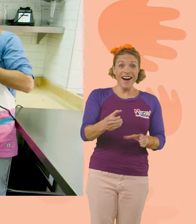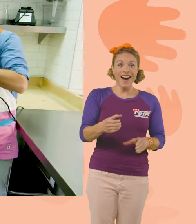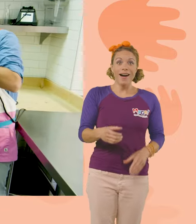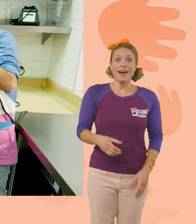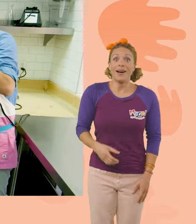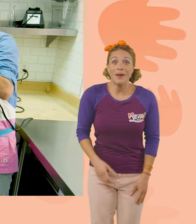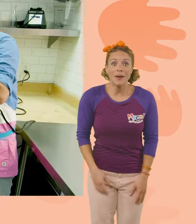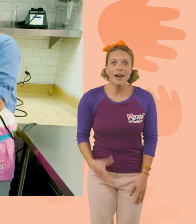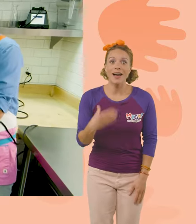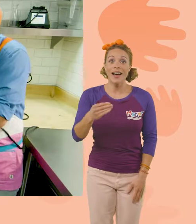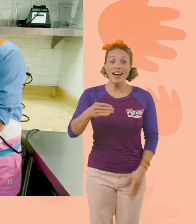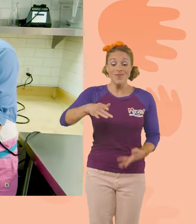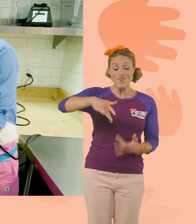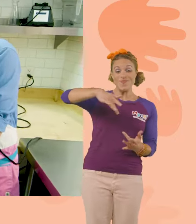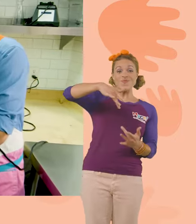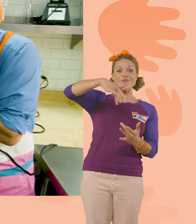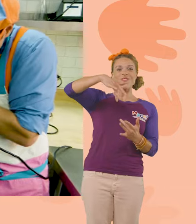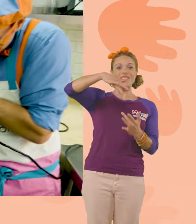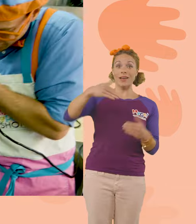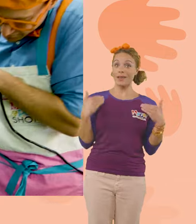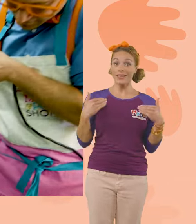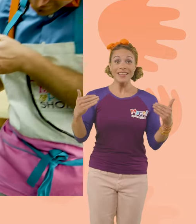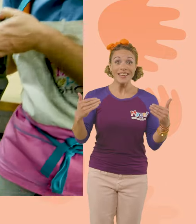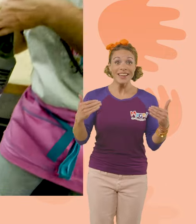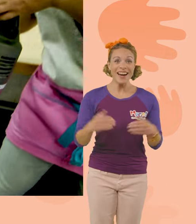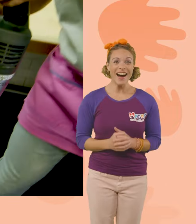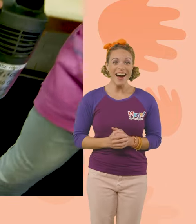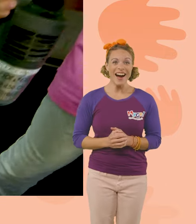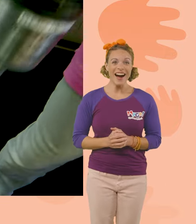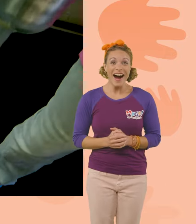whoa, and we blend it up. Here we go.